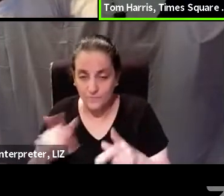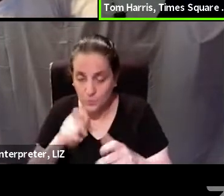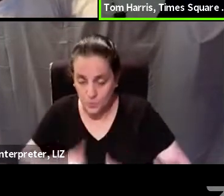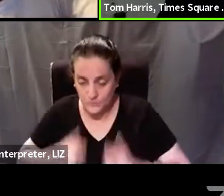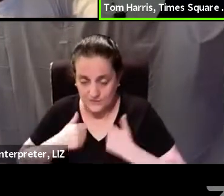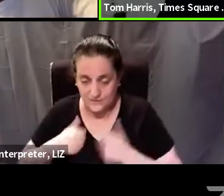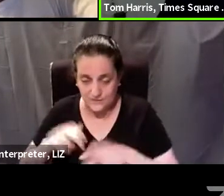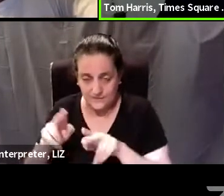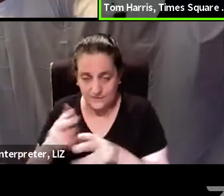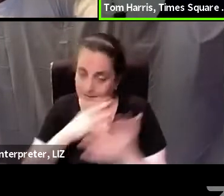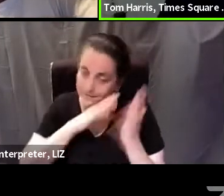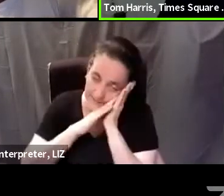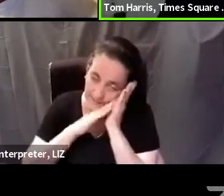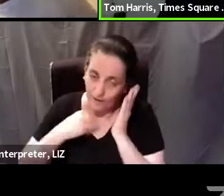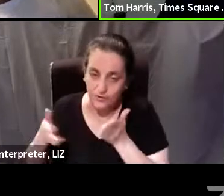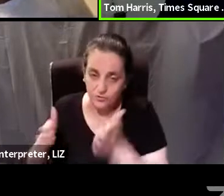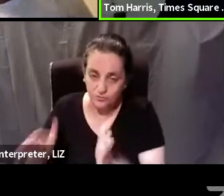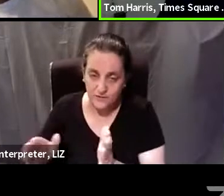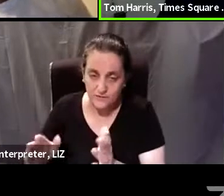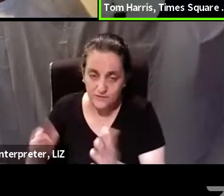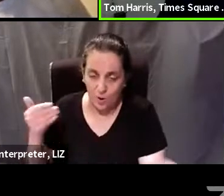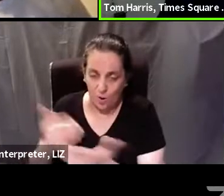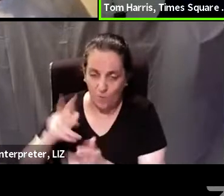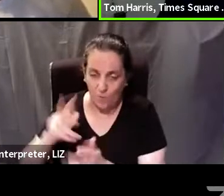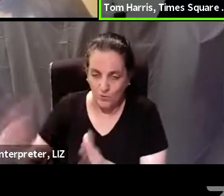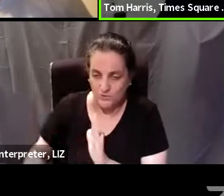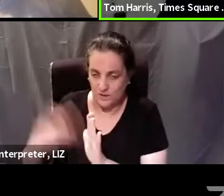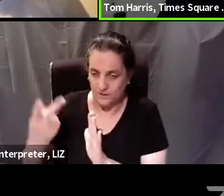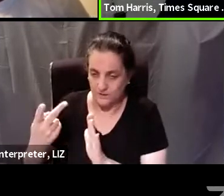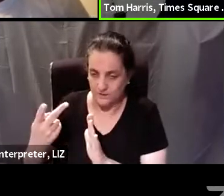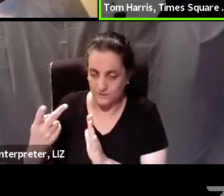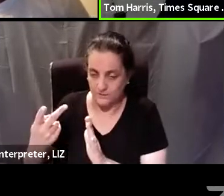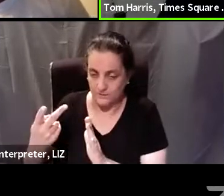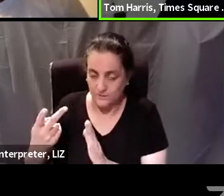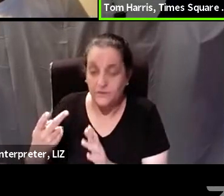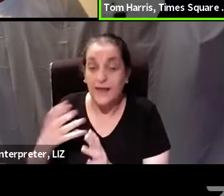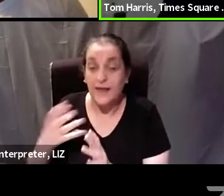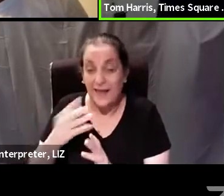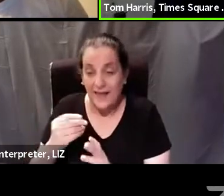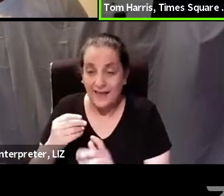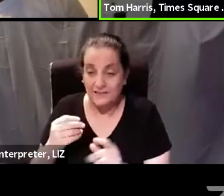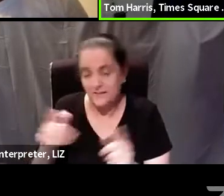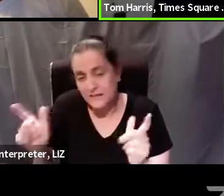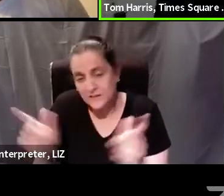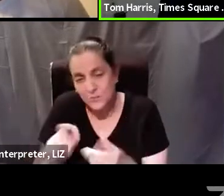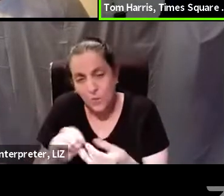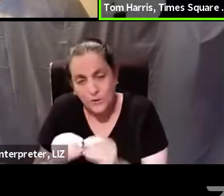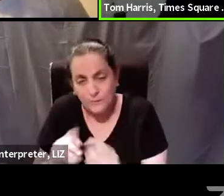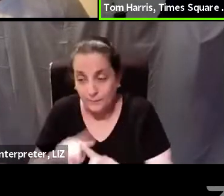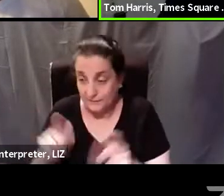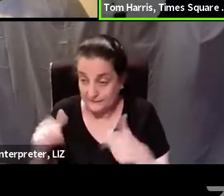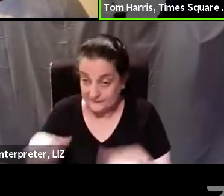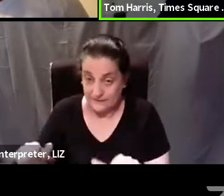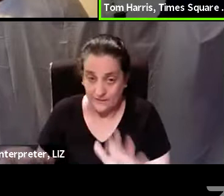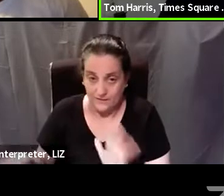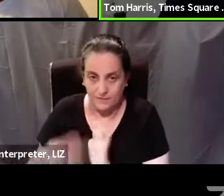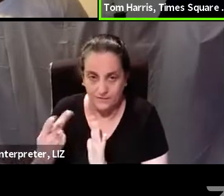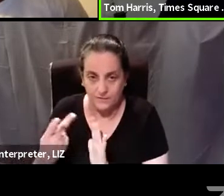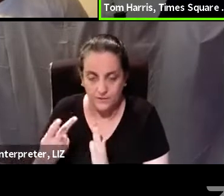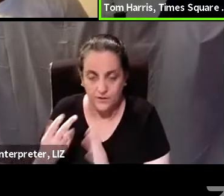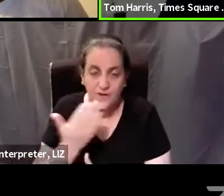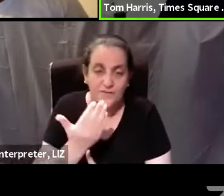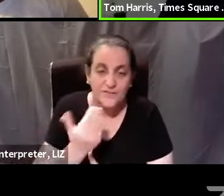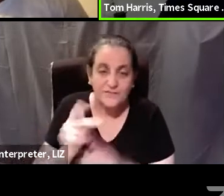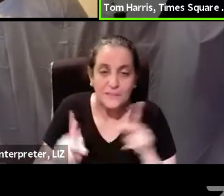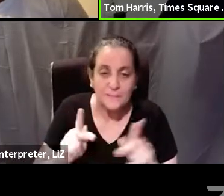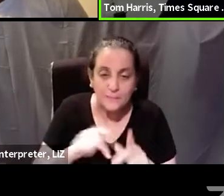streets, almost double. So, and small numbers, but double is double. We went from about 15 people sleeping